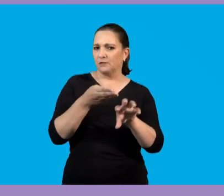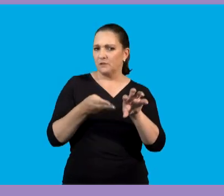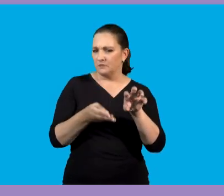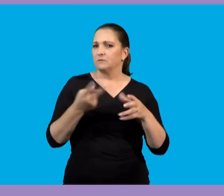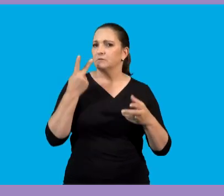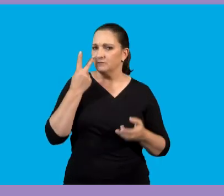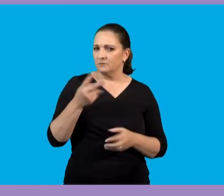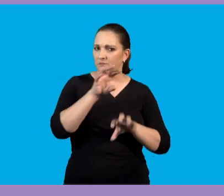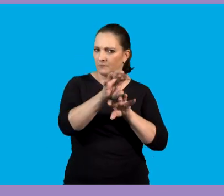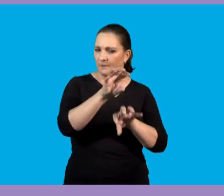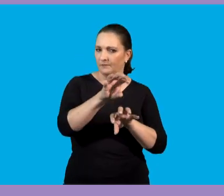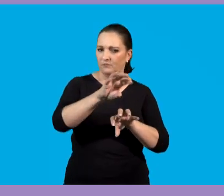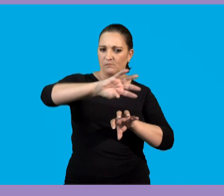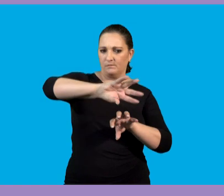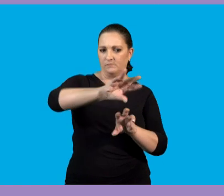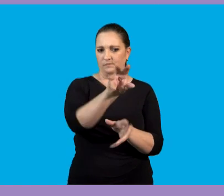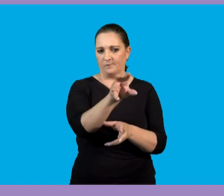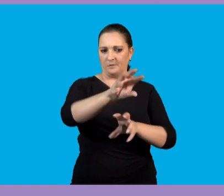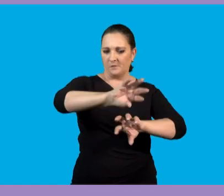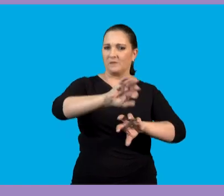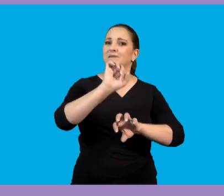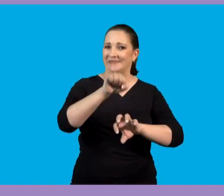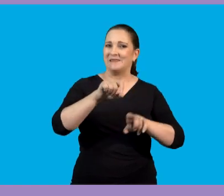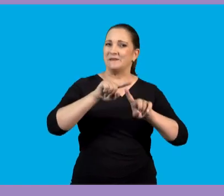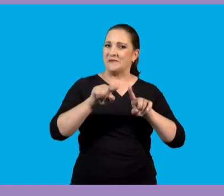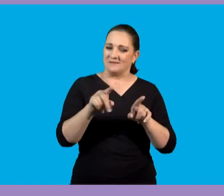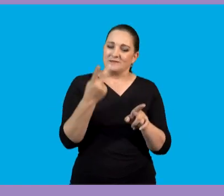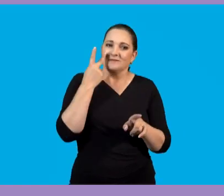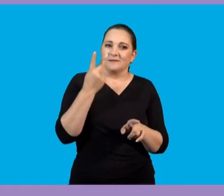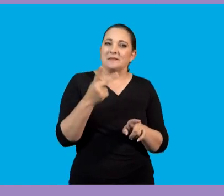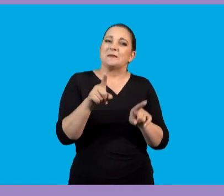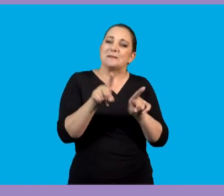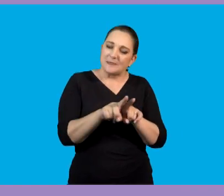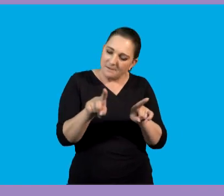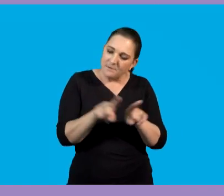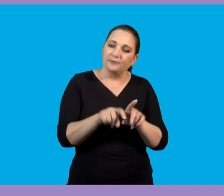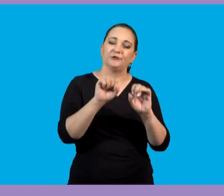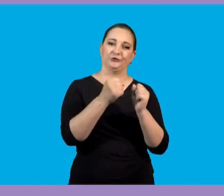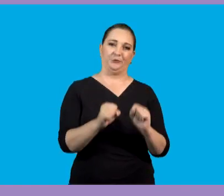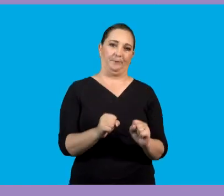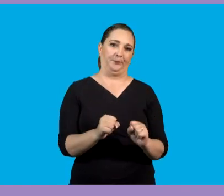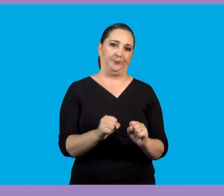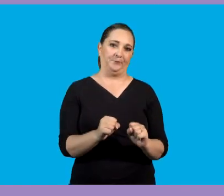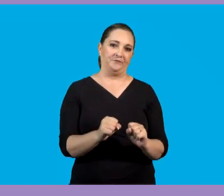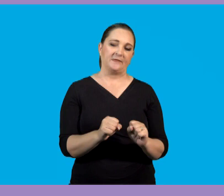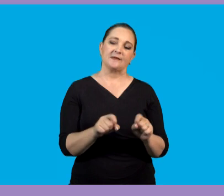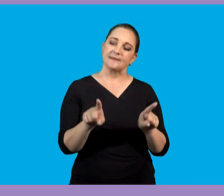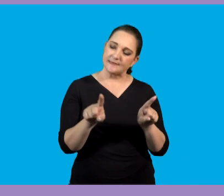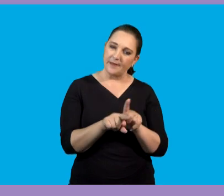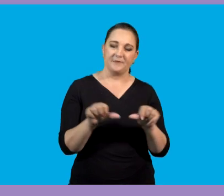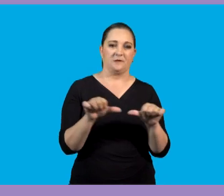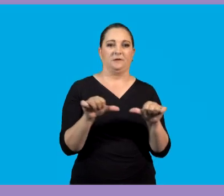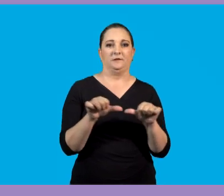that it just has been rotated, but we can see that they have the same shape and the